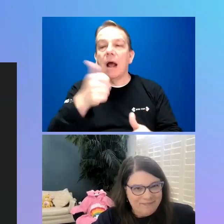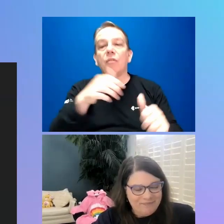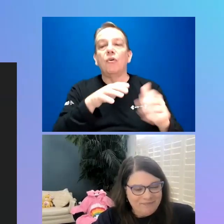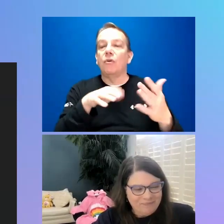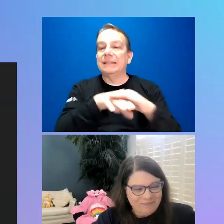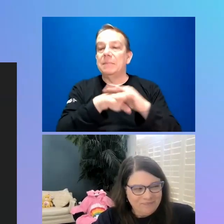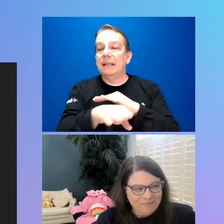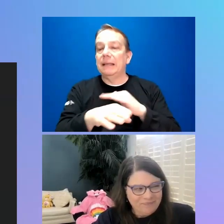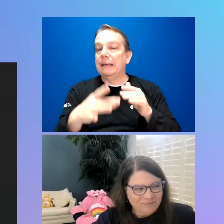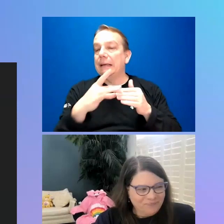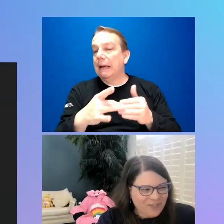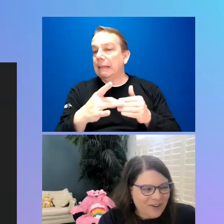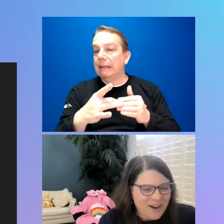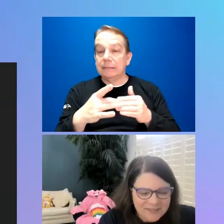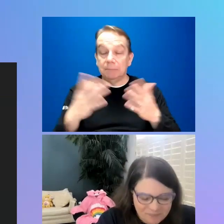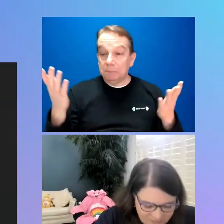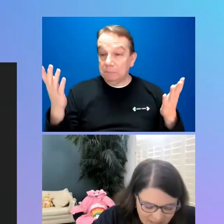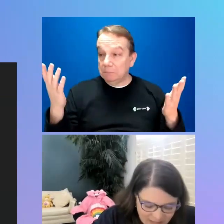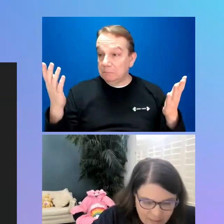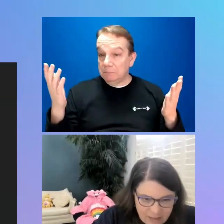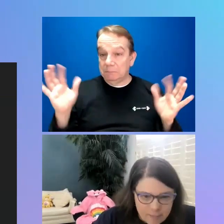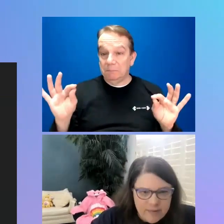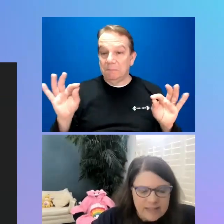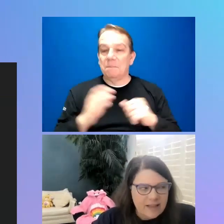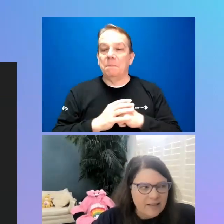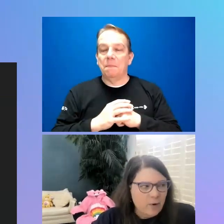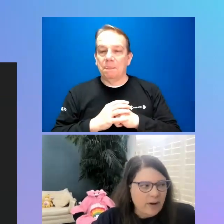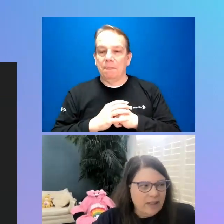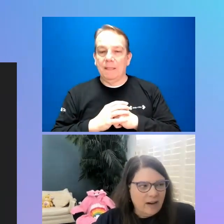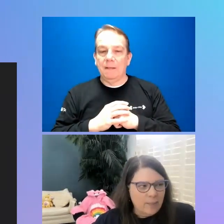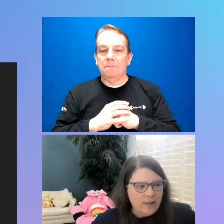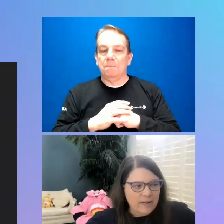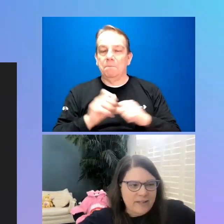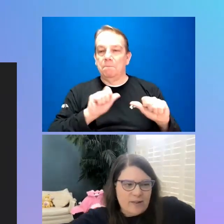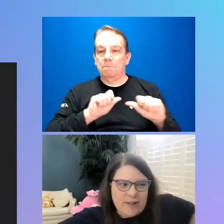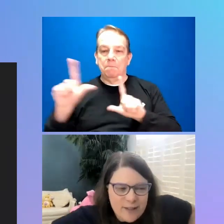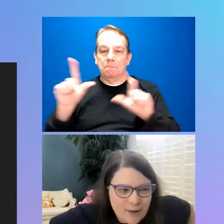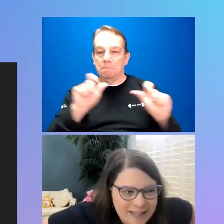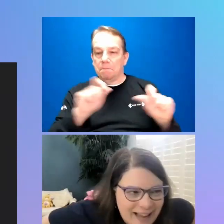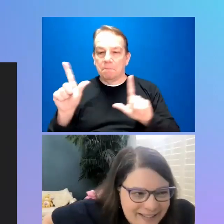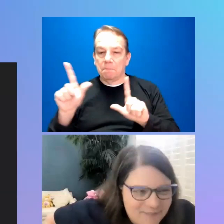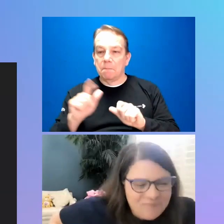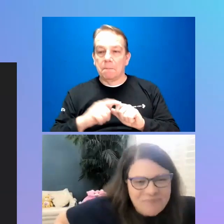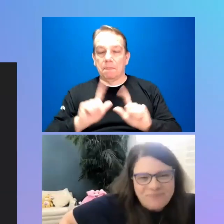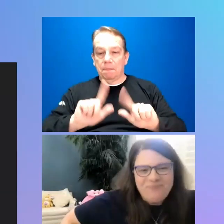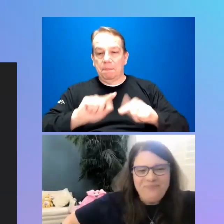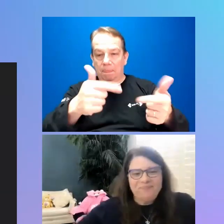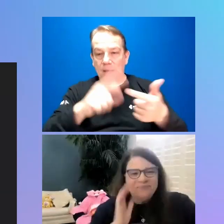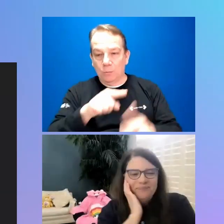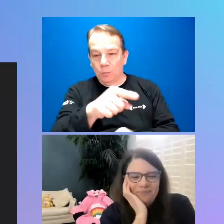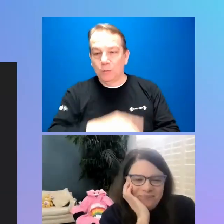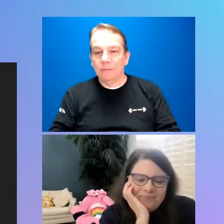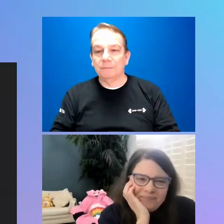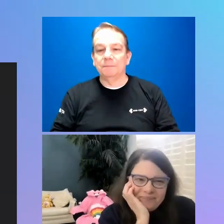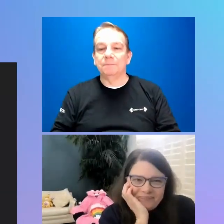guidance? Let's move on. All right, let me move the slides forward and then I'm going to put you in control of slides.